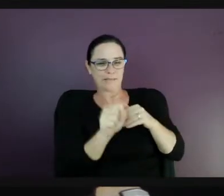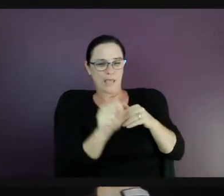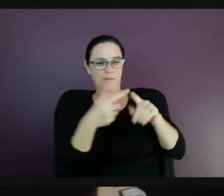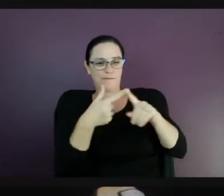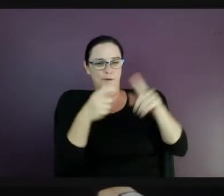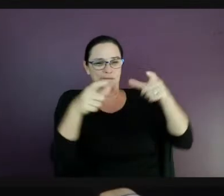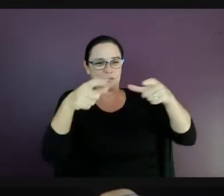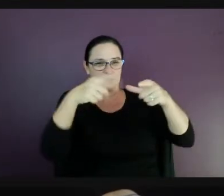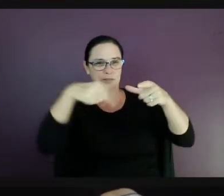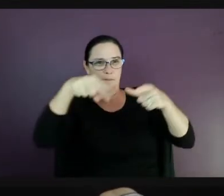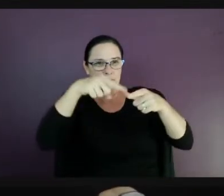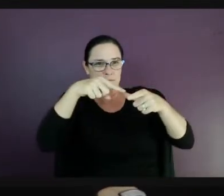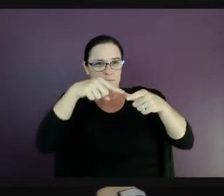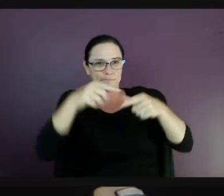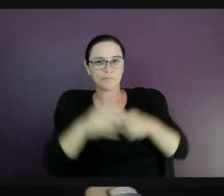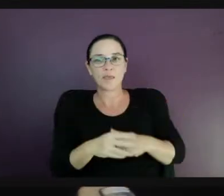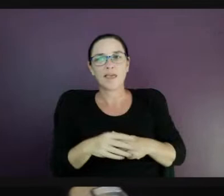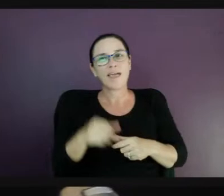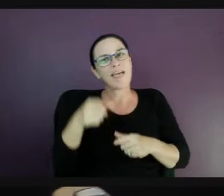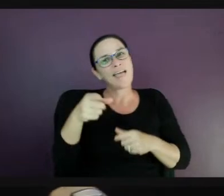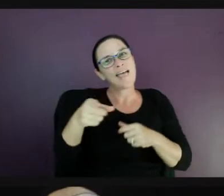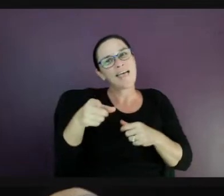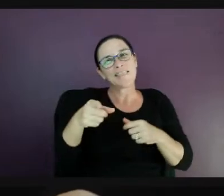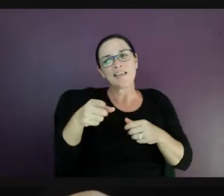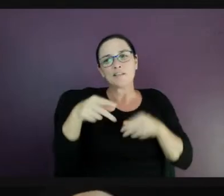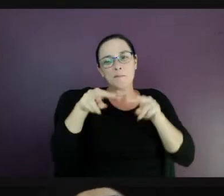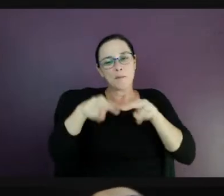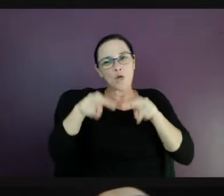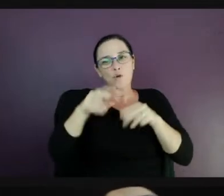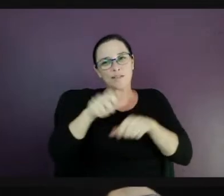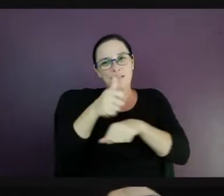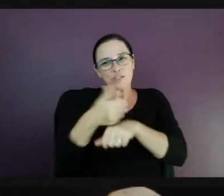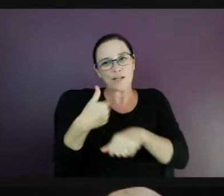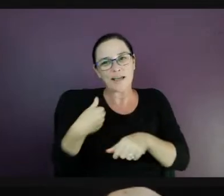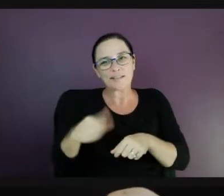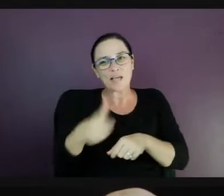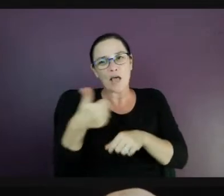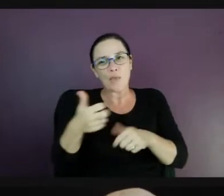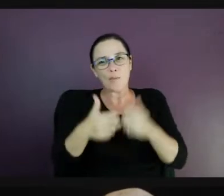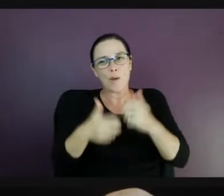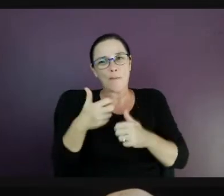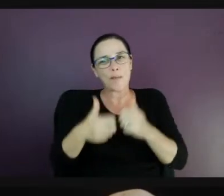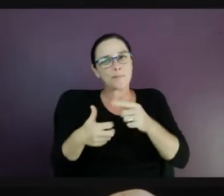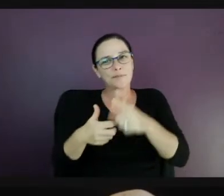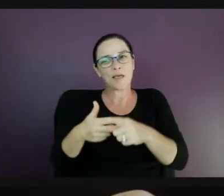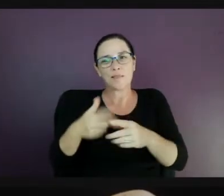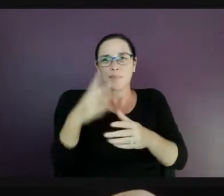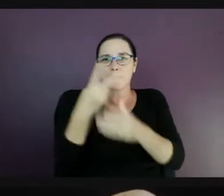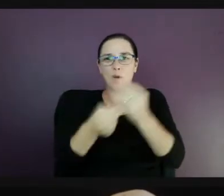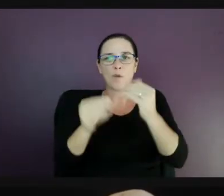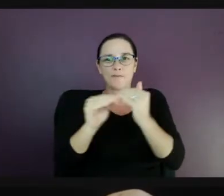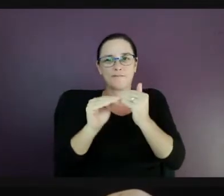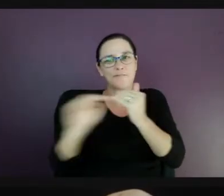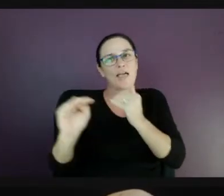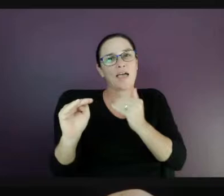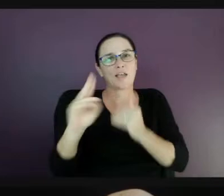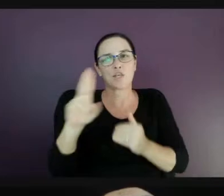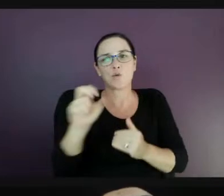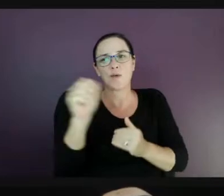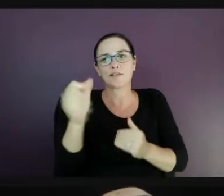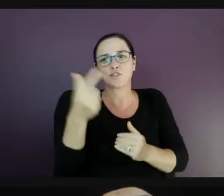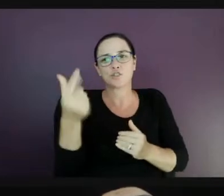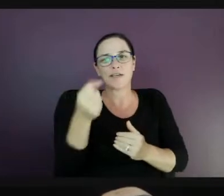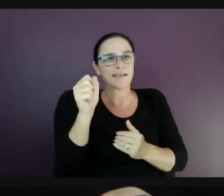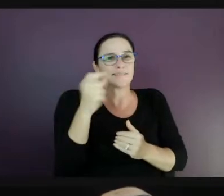this station has got some other issues. We see here it goes flat there and there. This is when the USGS noted that the